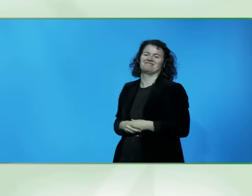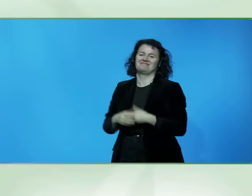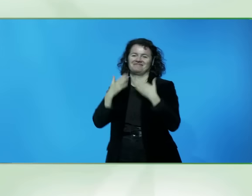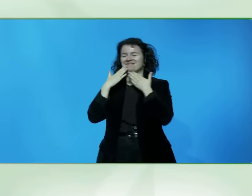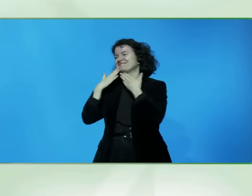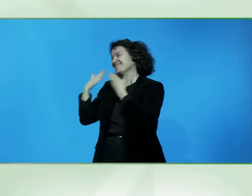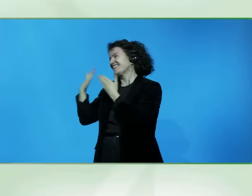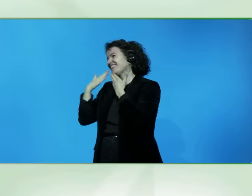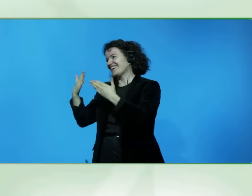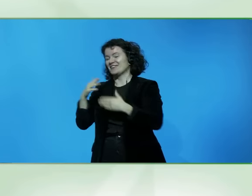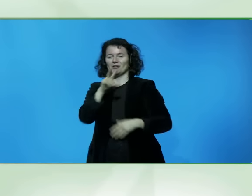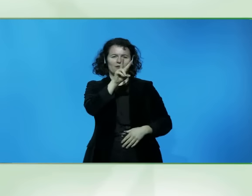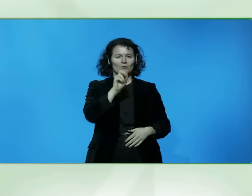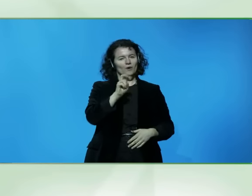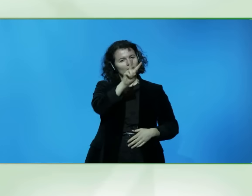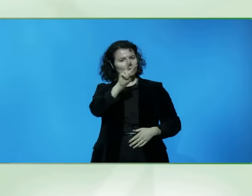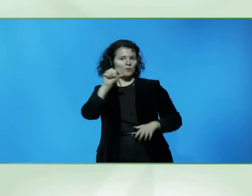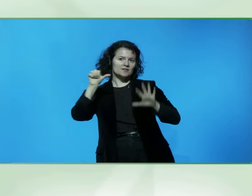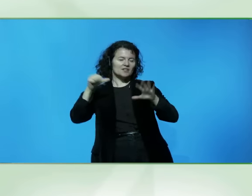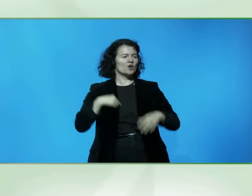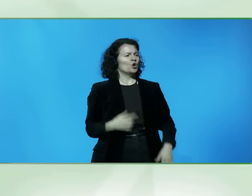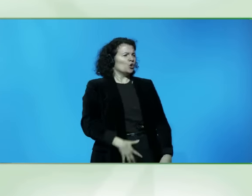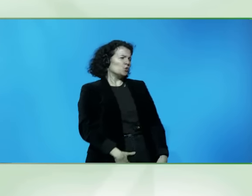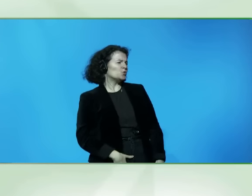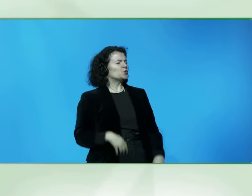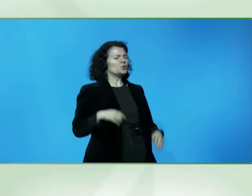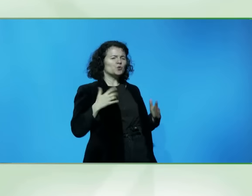26. Ooh, yeah.